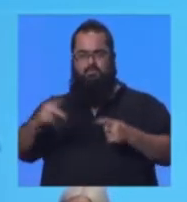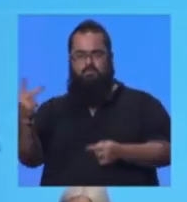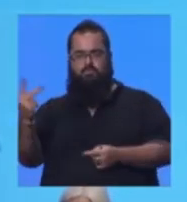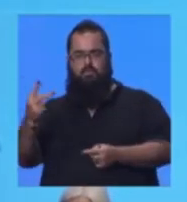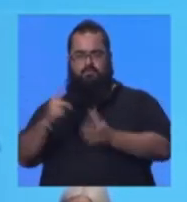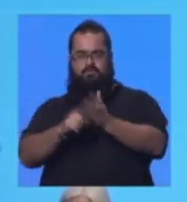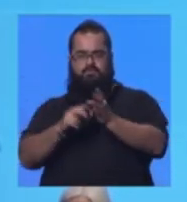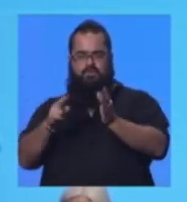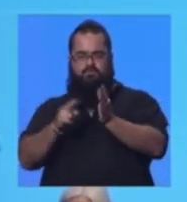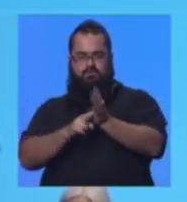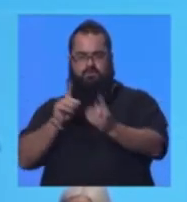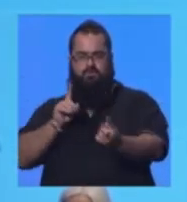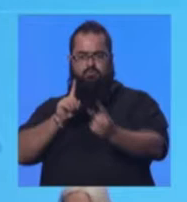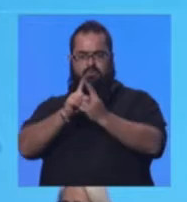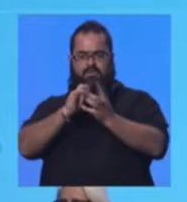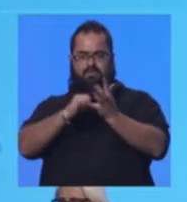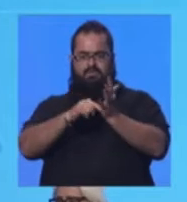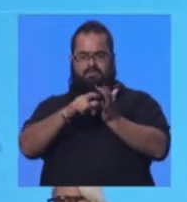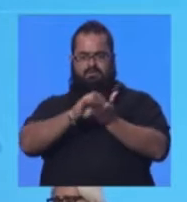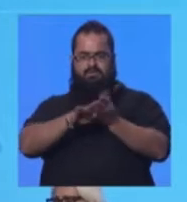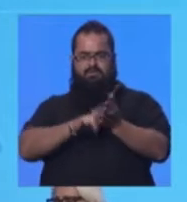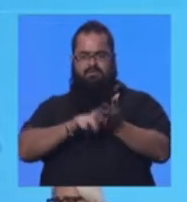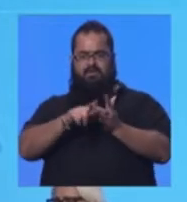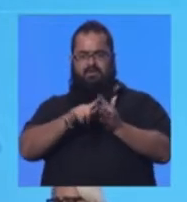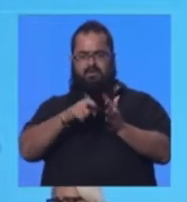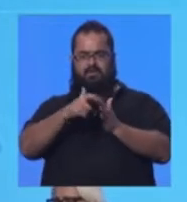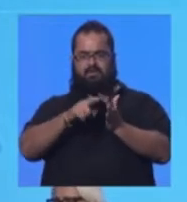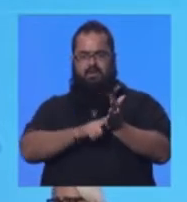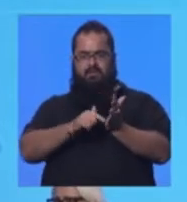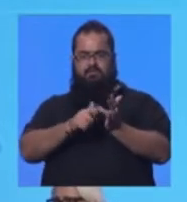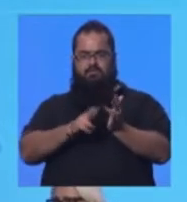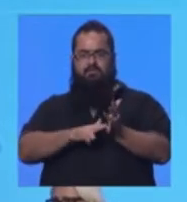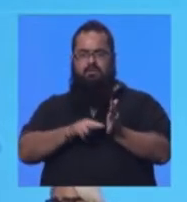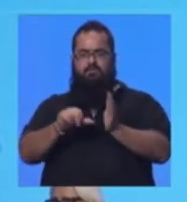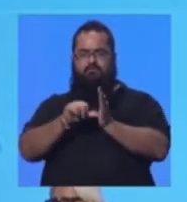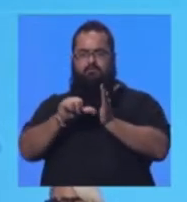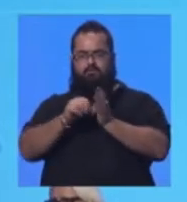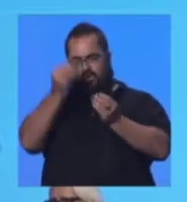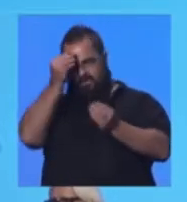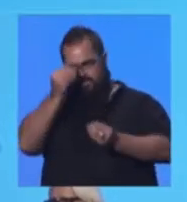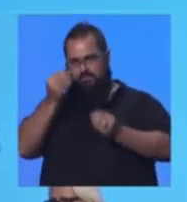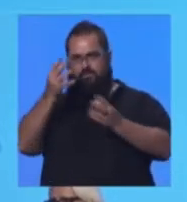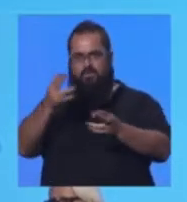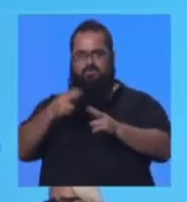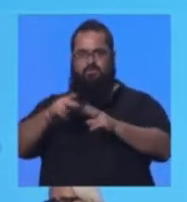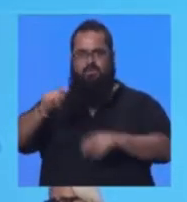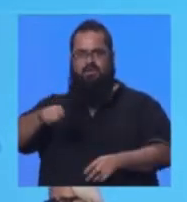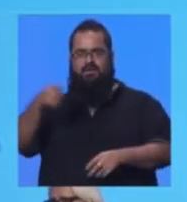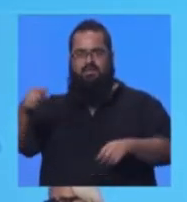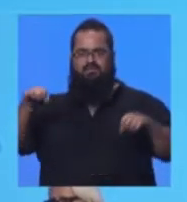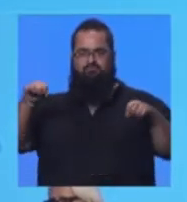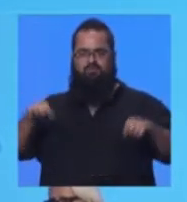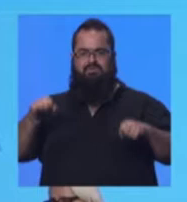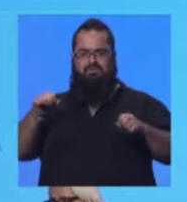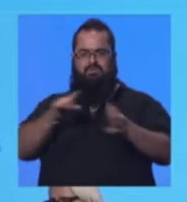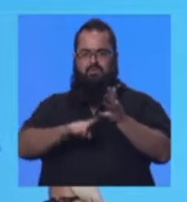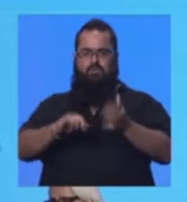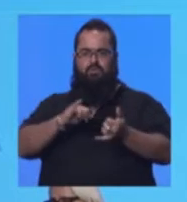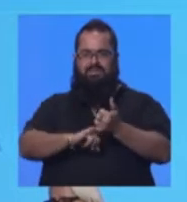January to meet Stephanie Kelton, the financial advisor to the next president of the US, Bernie